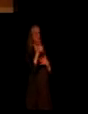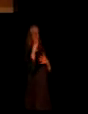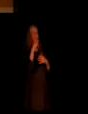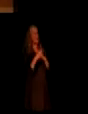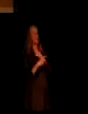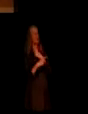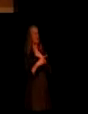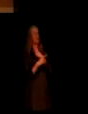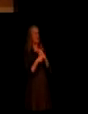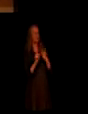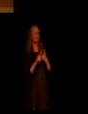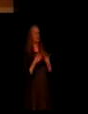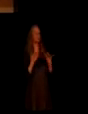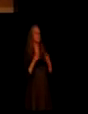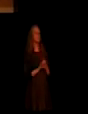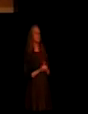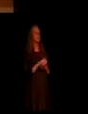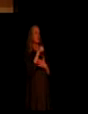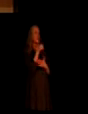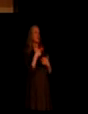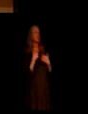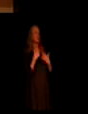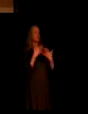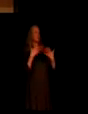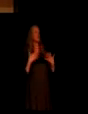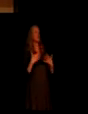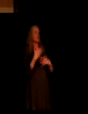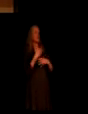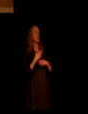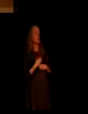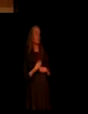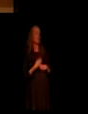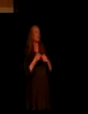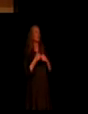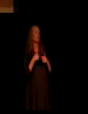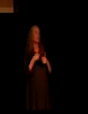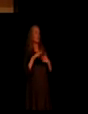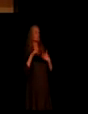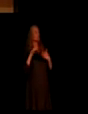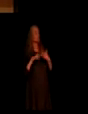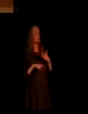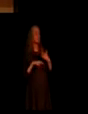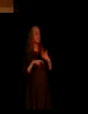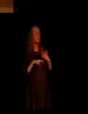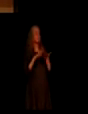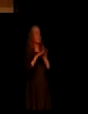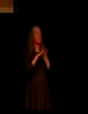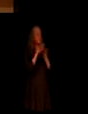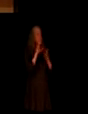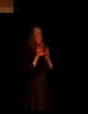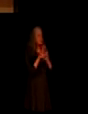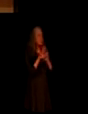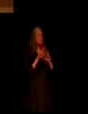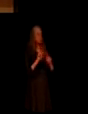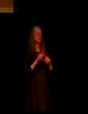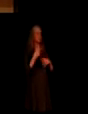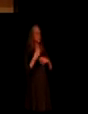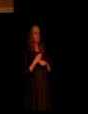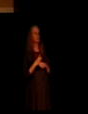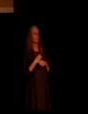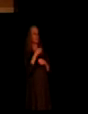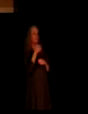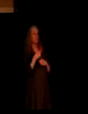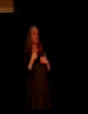this, I would have very little confidence in my results. They'd be nice pictures, but I wouldn't actually have